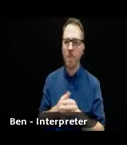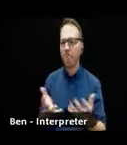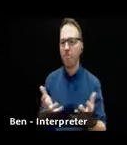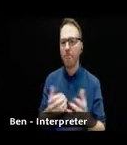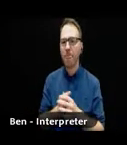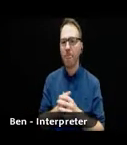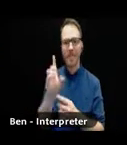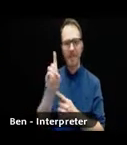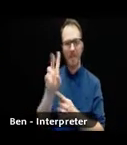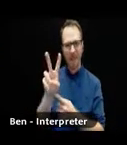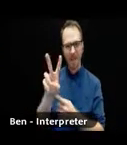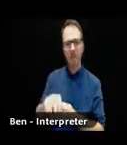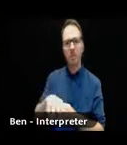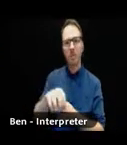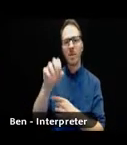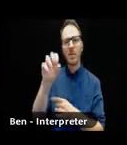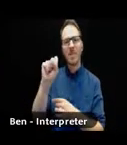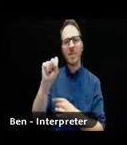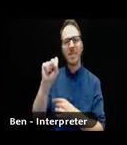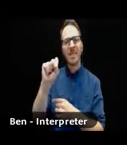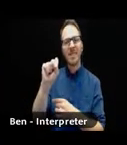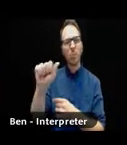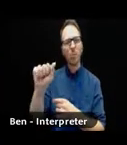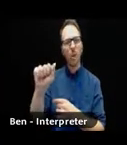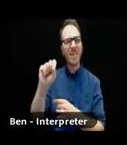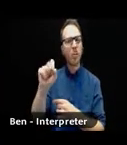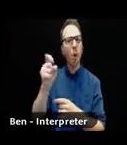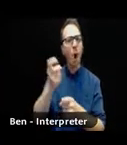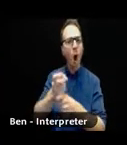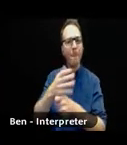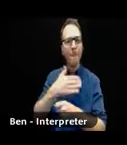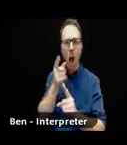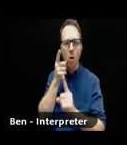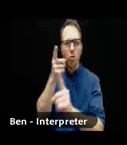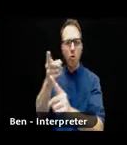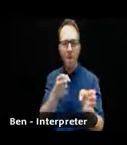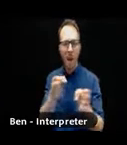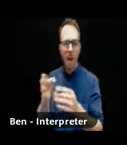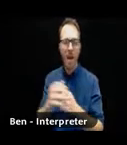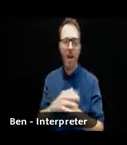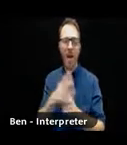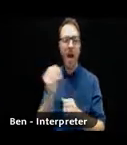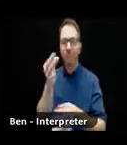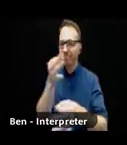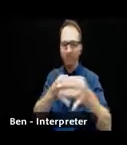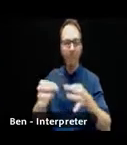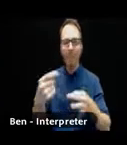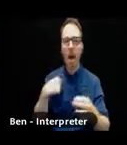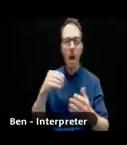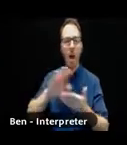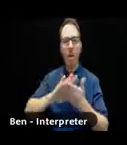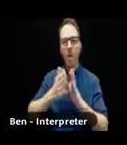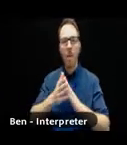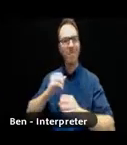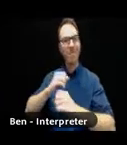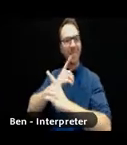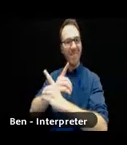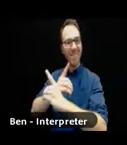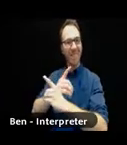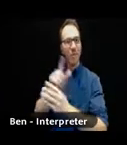domestic violence, sexual harm. That was sort of my career plan. And instead, I ended up becoming a defense attorney after,